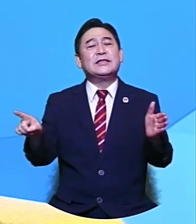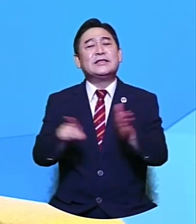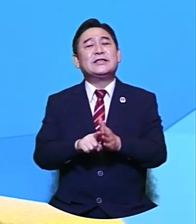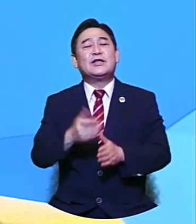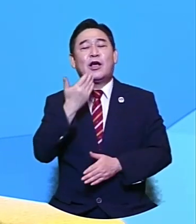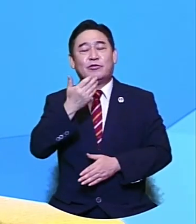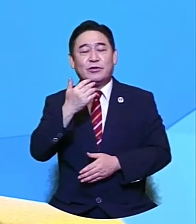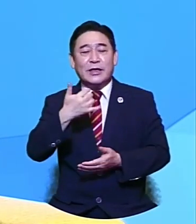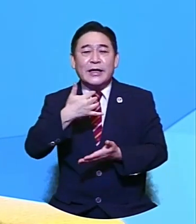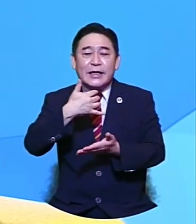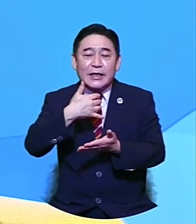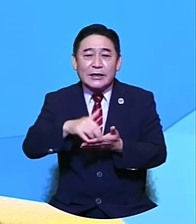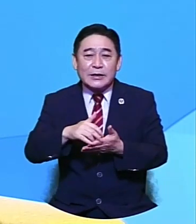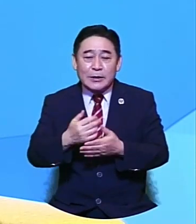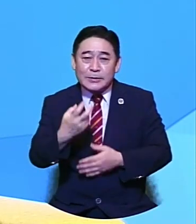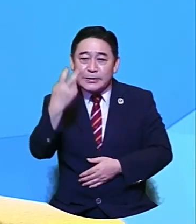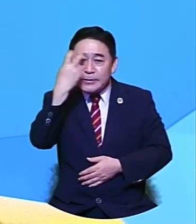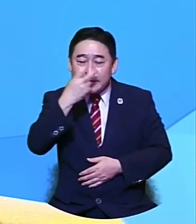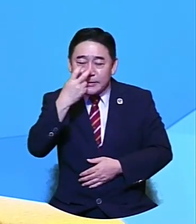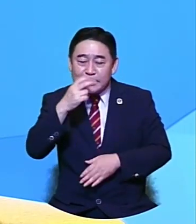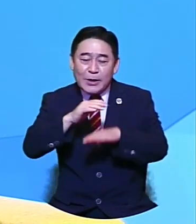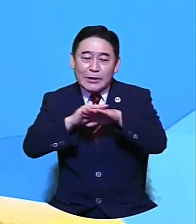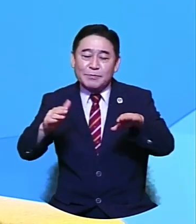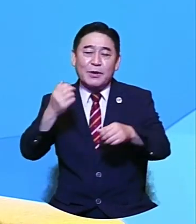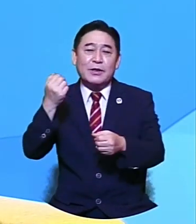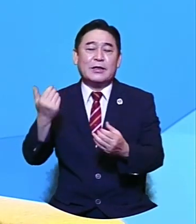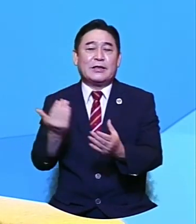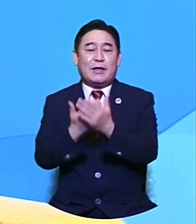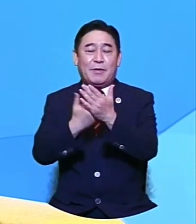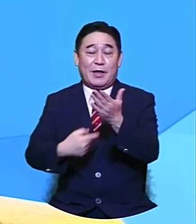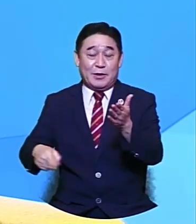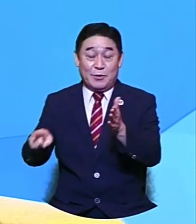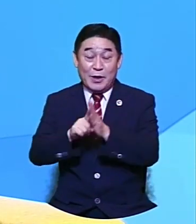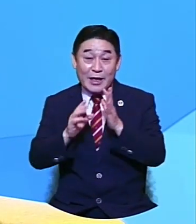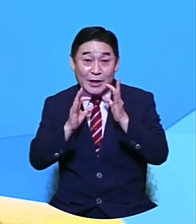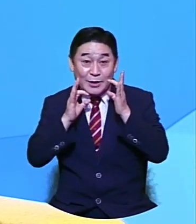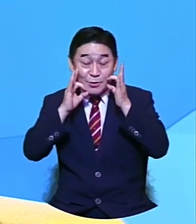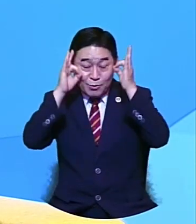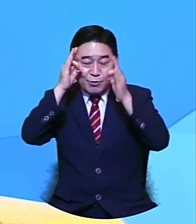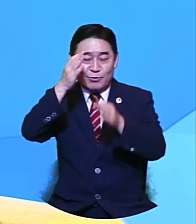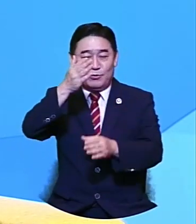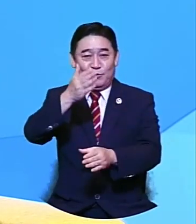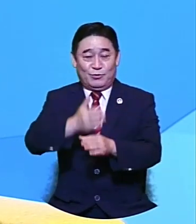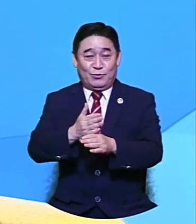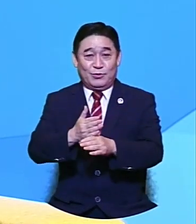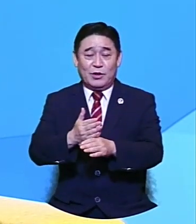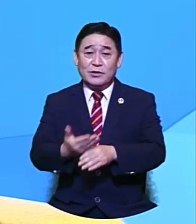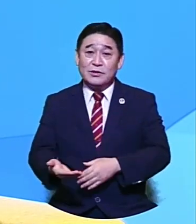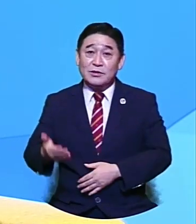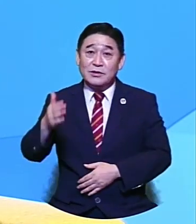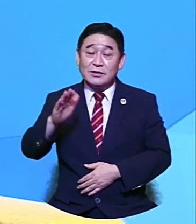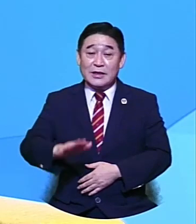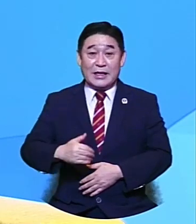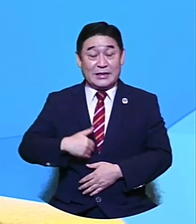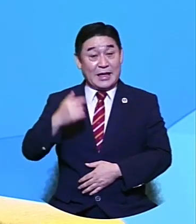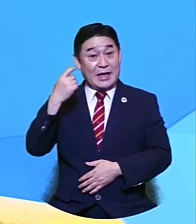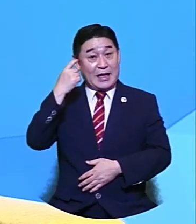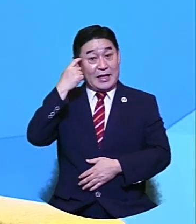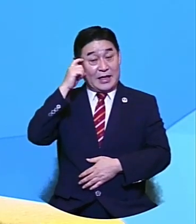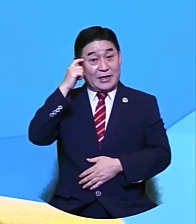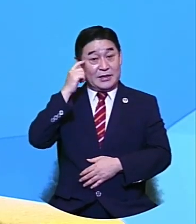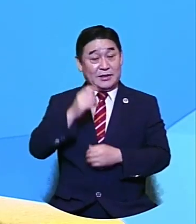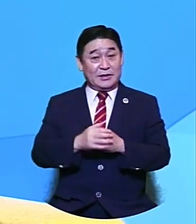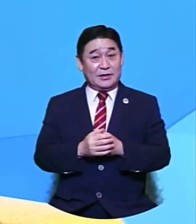because they want to measure it. In my opinion, that we